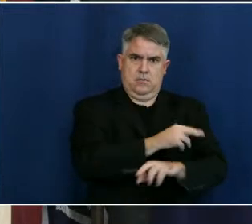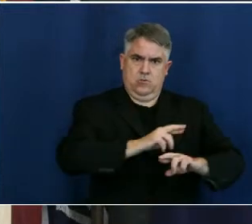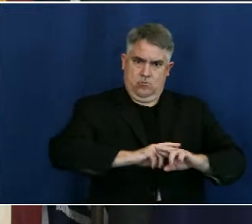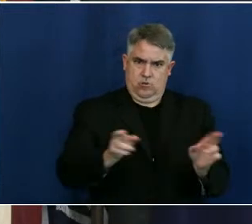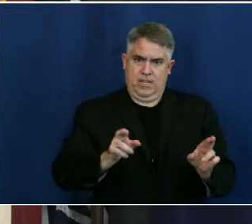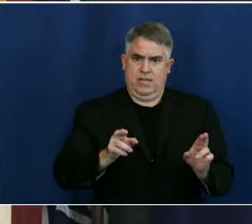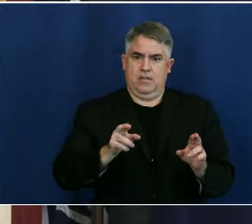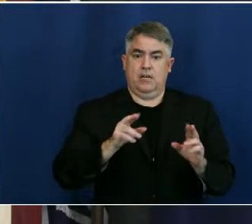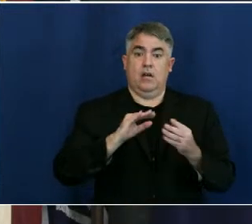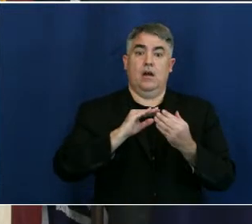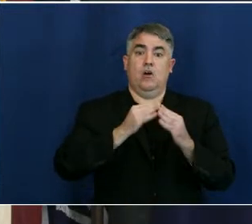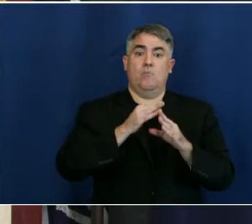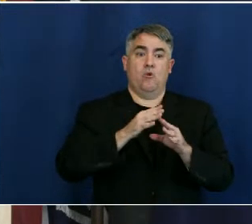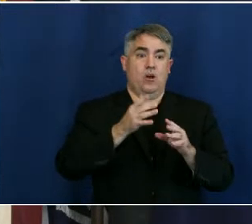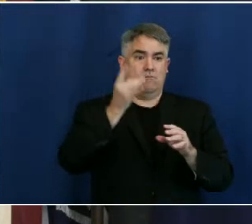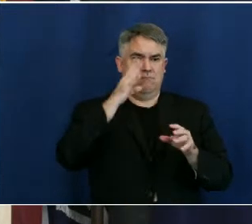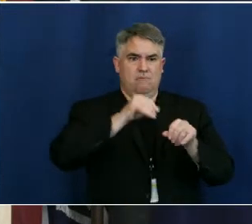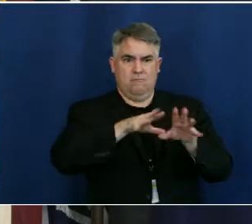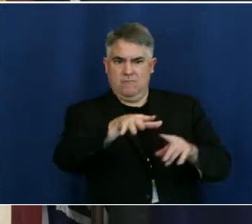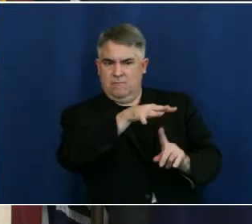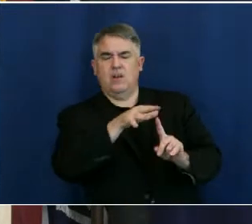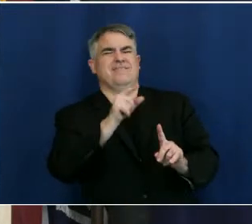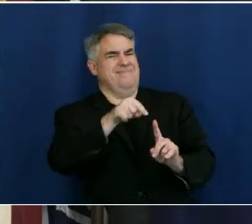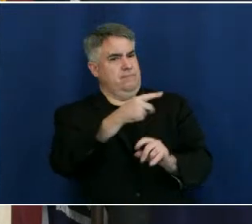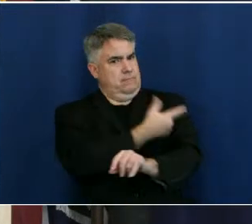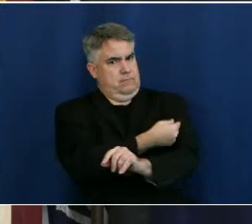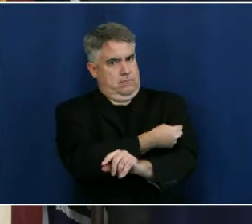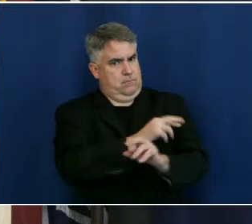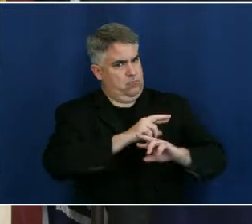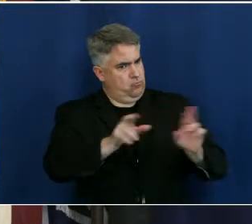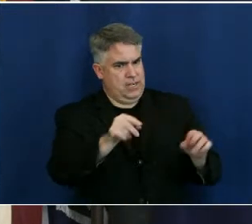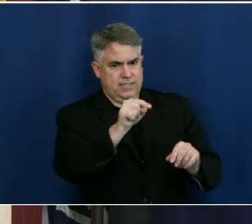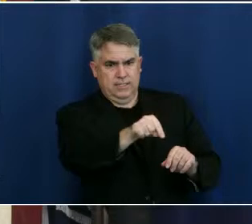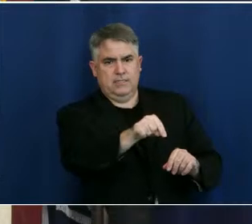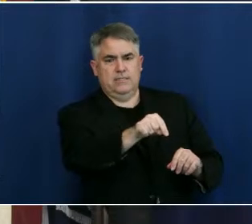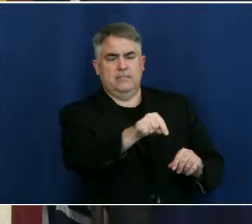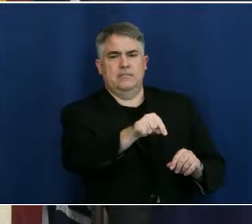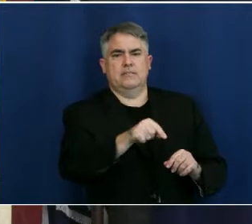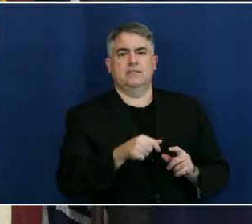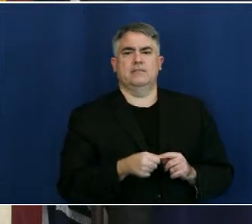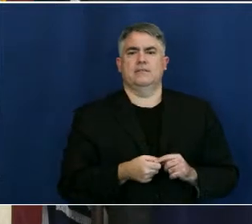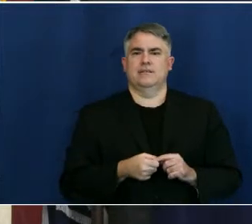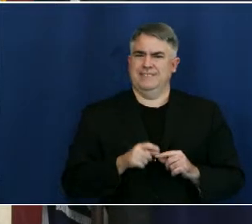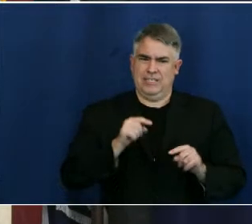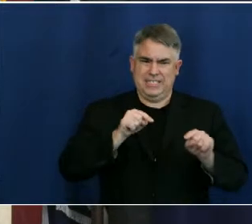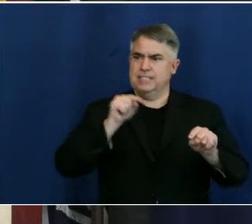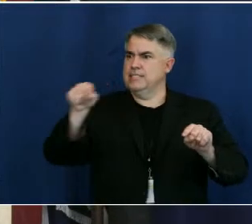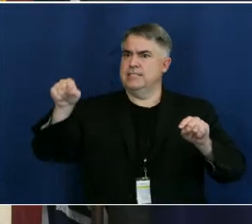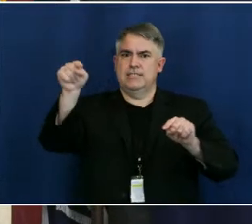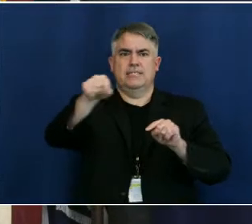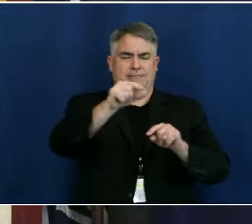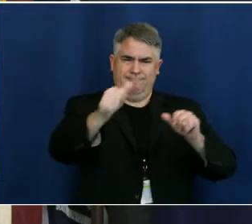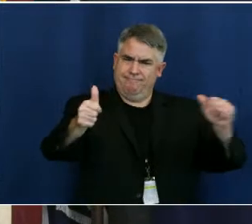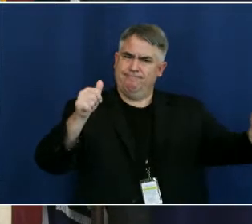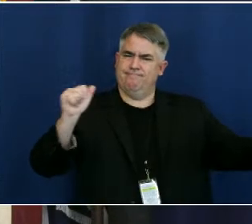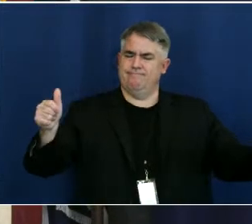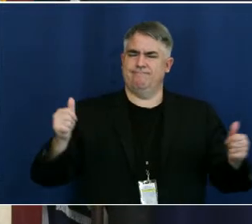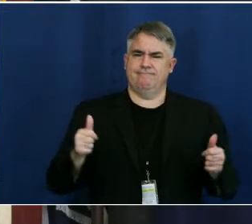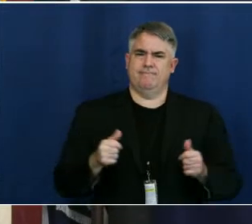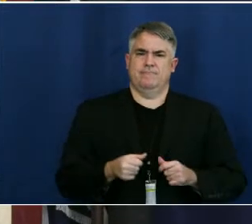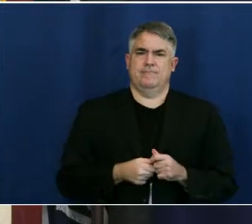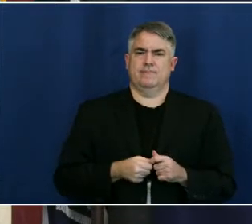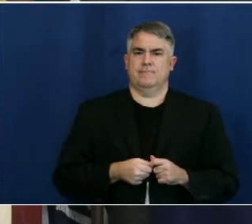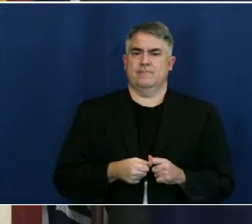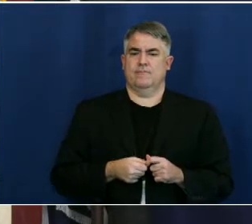COVID. And so we are going to get those programs up and running, and we're going to continue to launch them. We're also increasing the staffing at 211